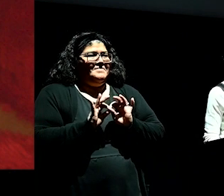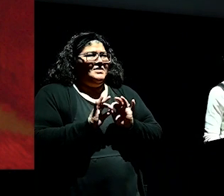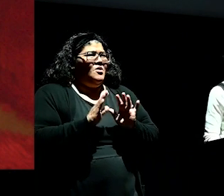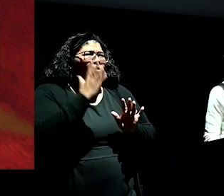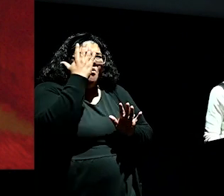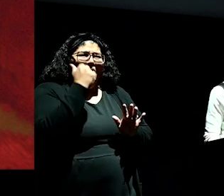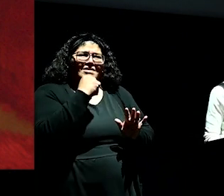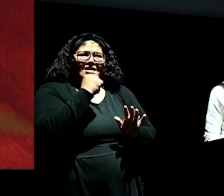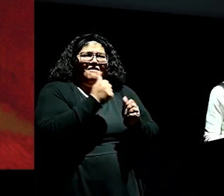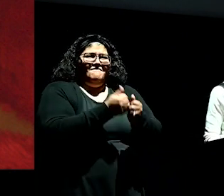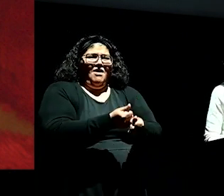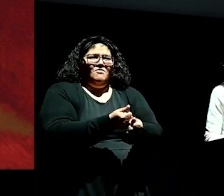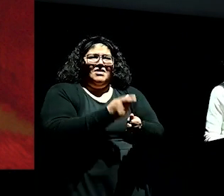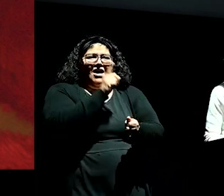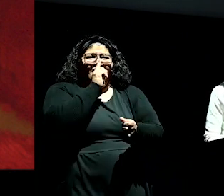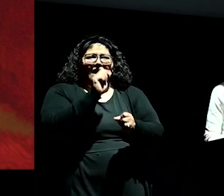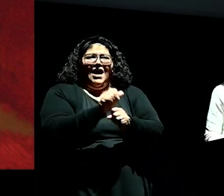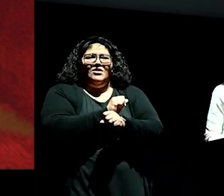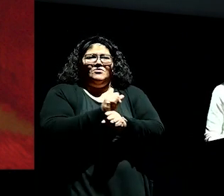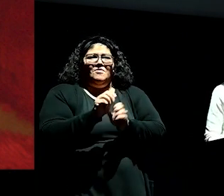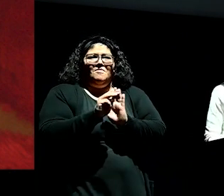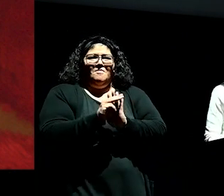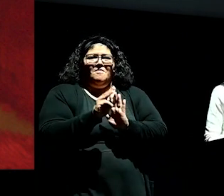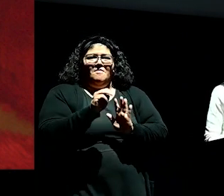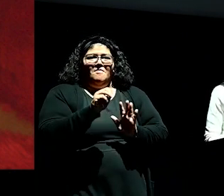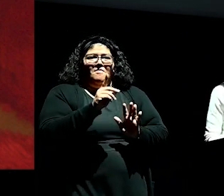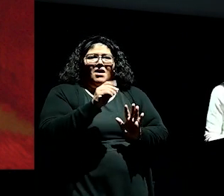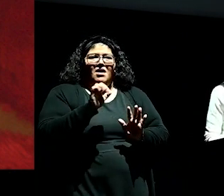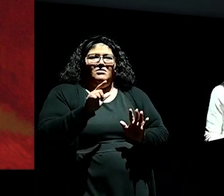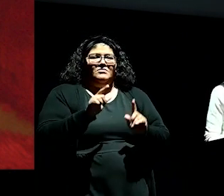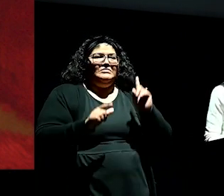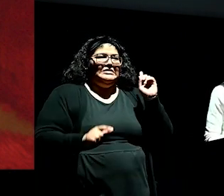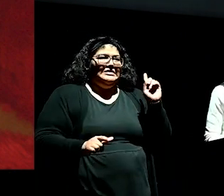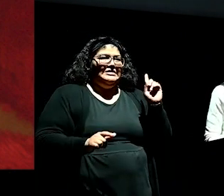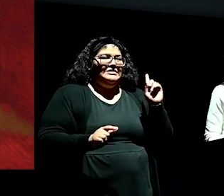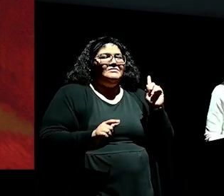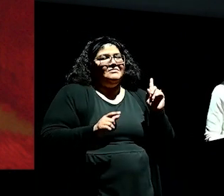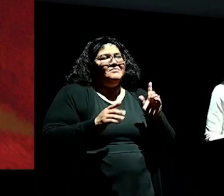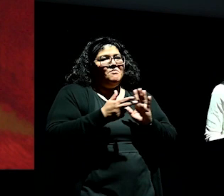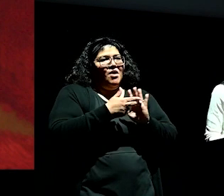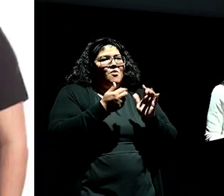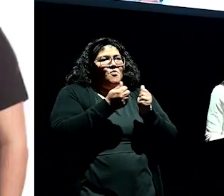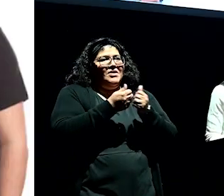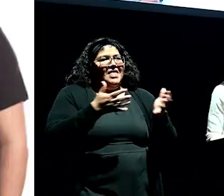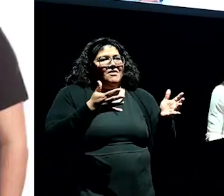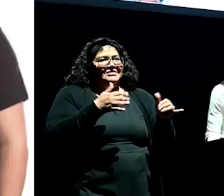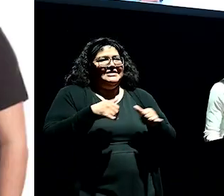And so this would be a brand without standards.